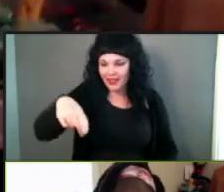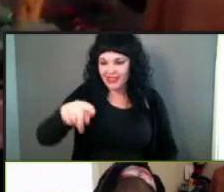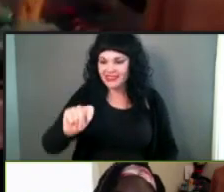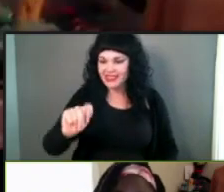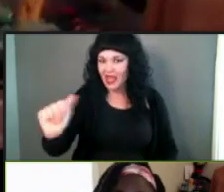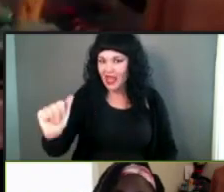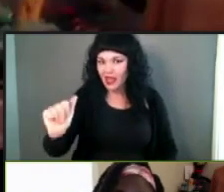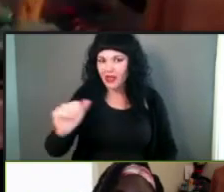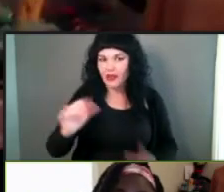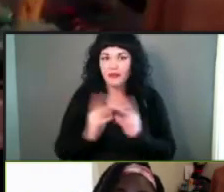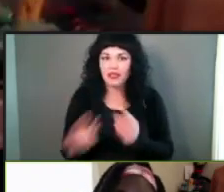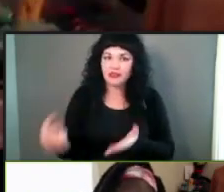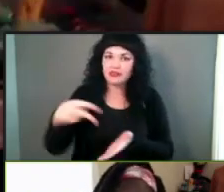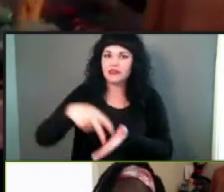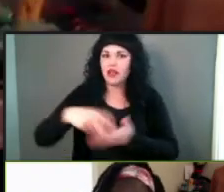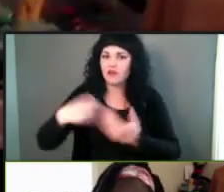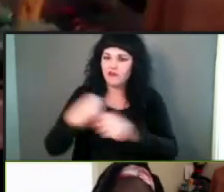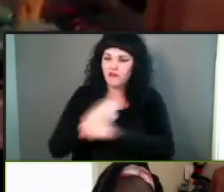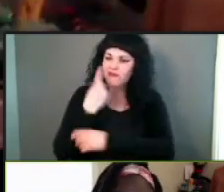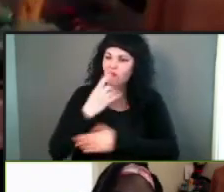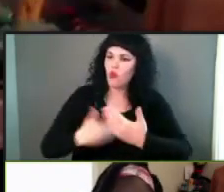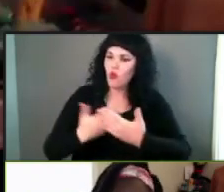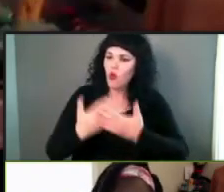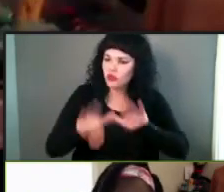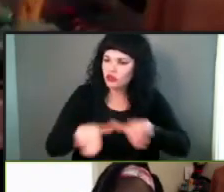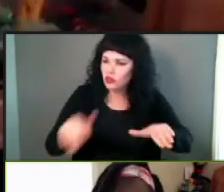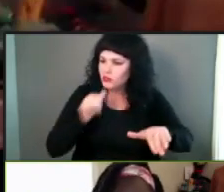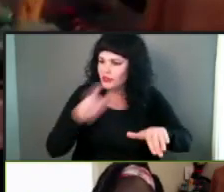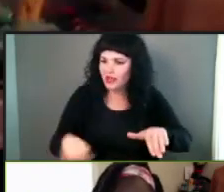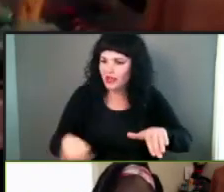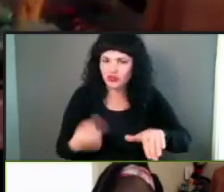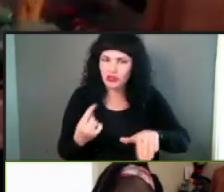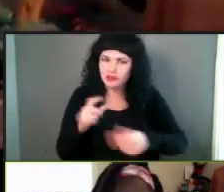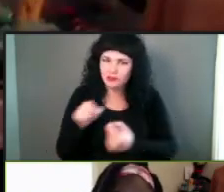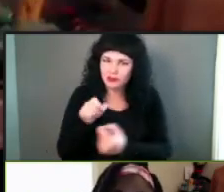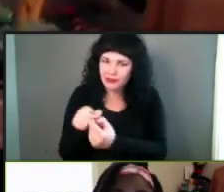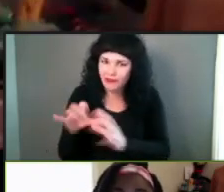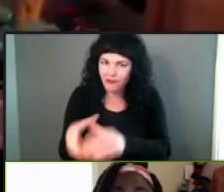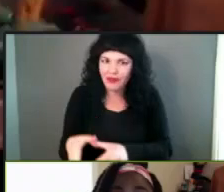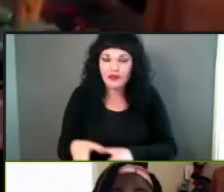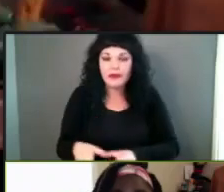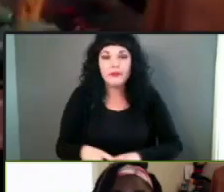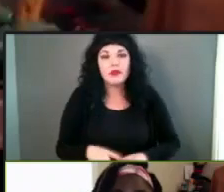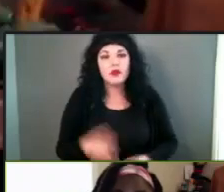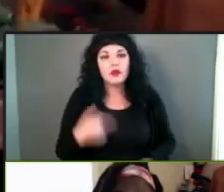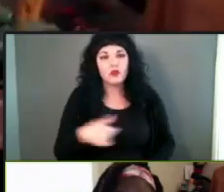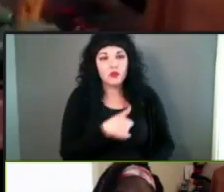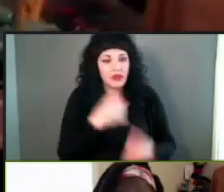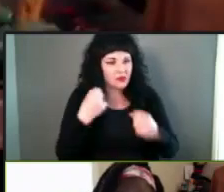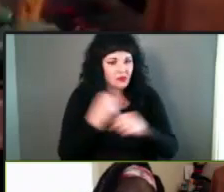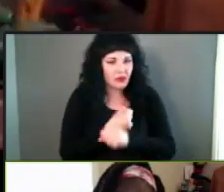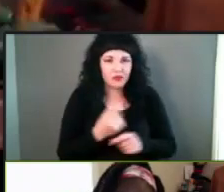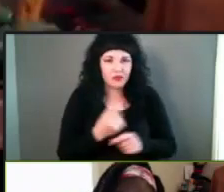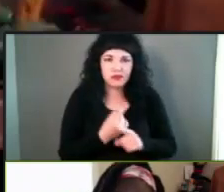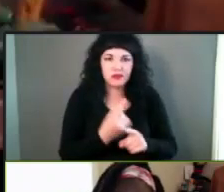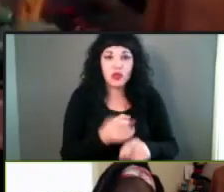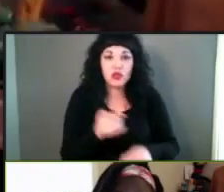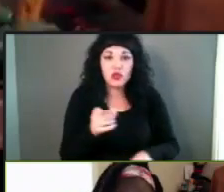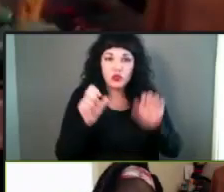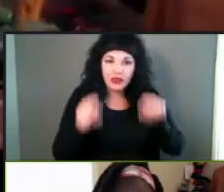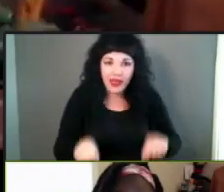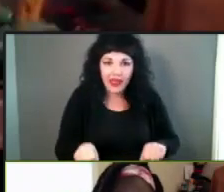of us, it should mean disrupting the systems as much as we can on a regular basis. You can and should be a revolutionary